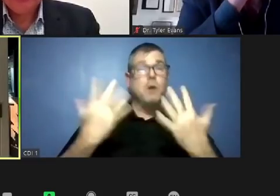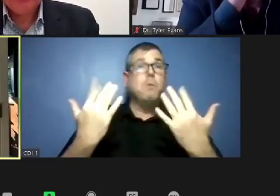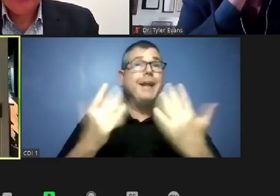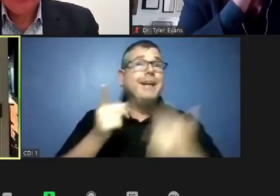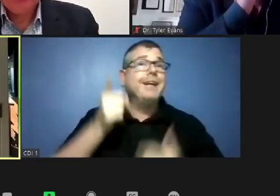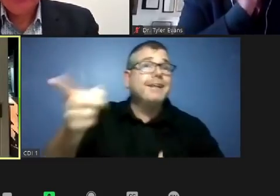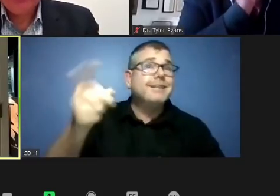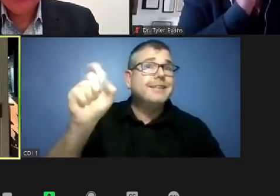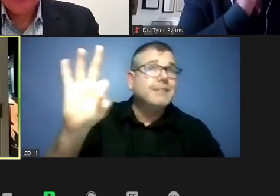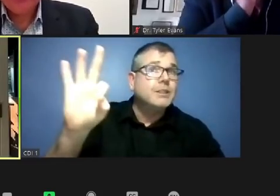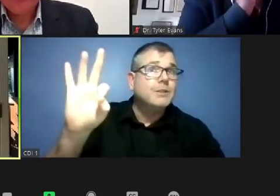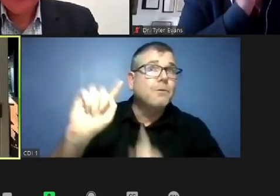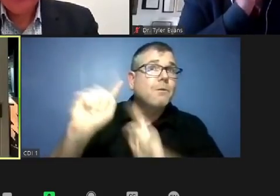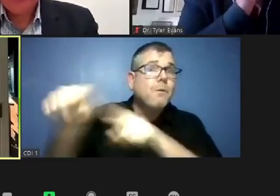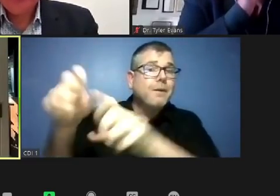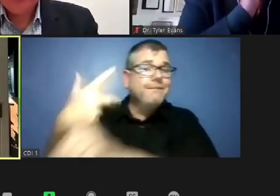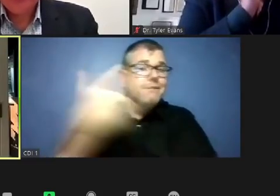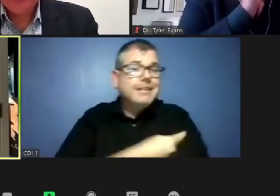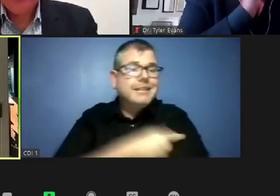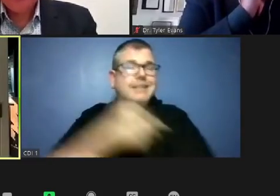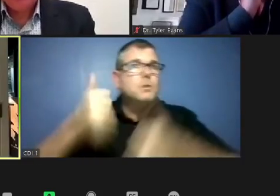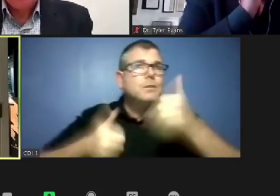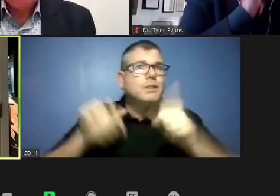the vaccination appointment process?